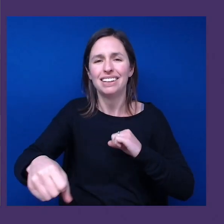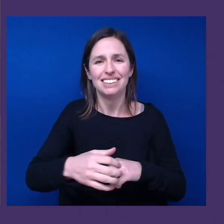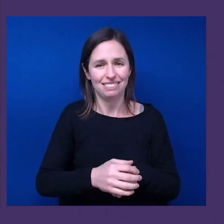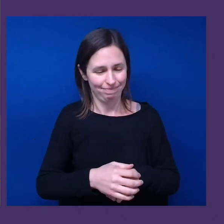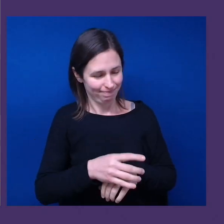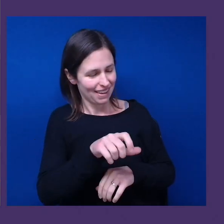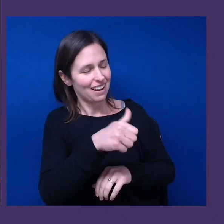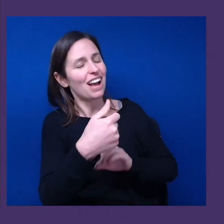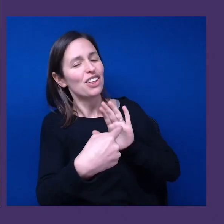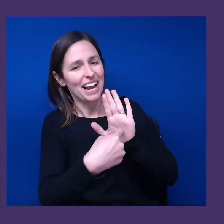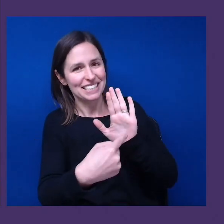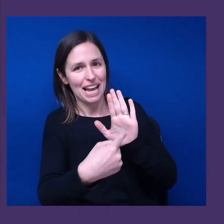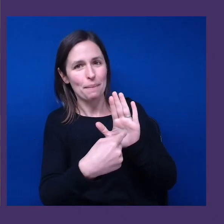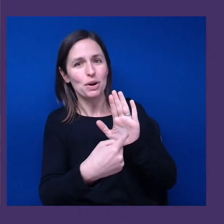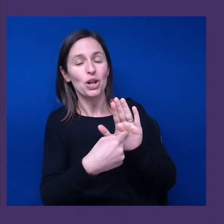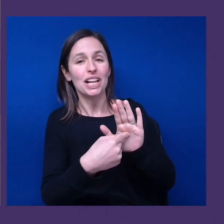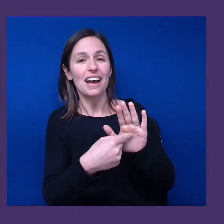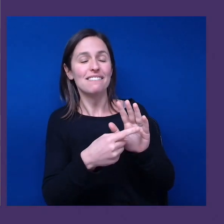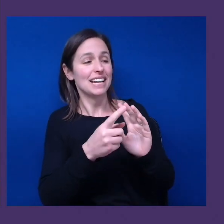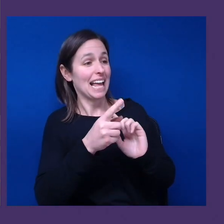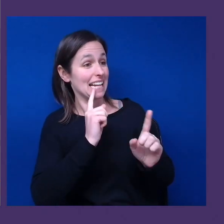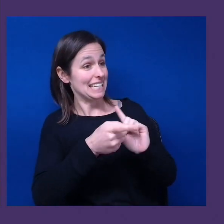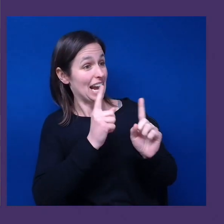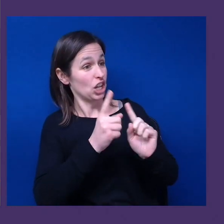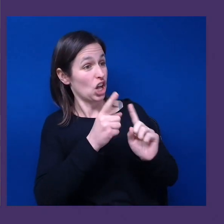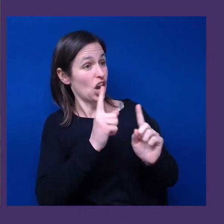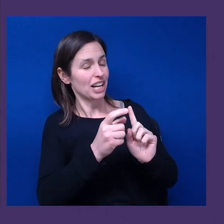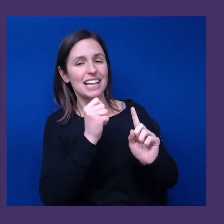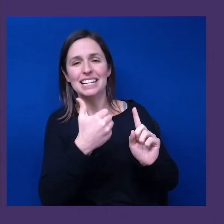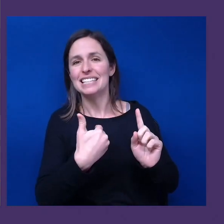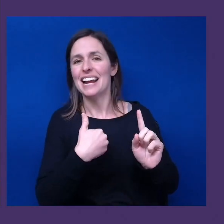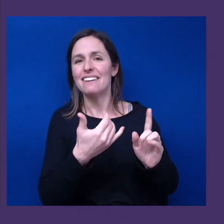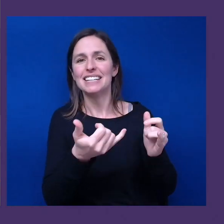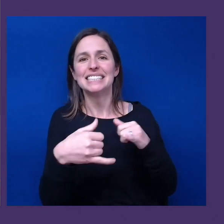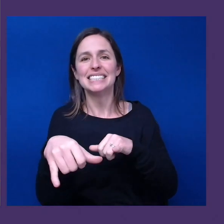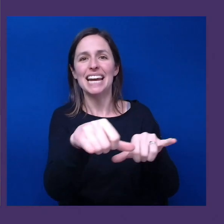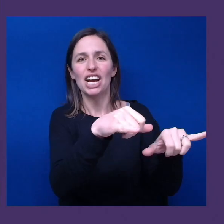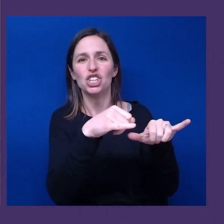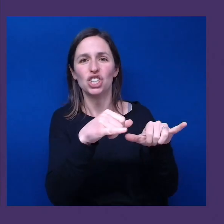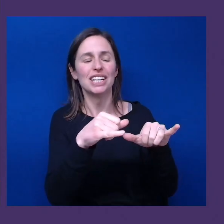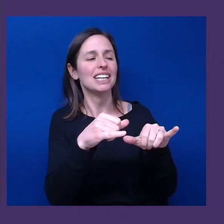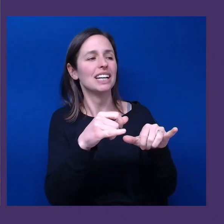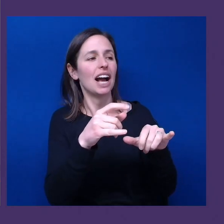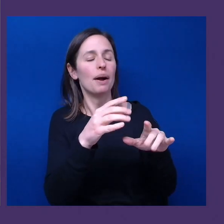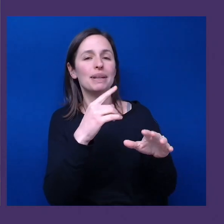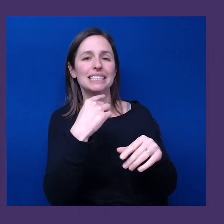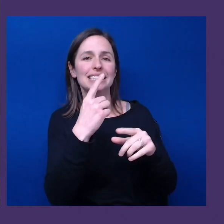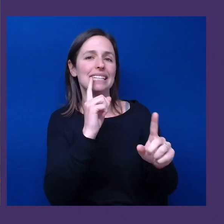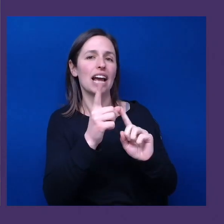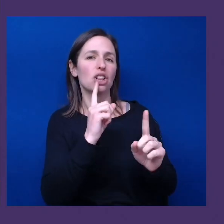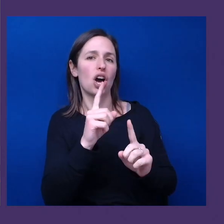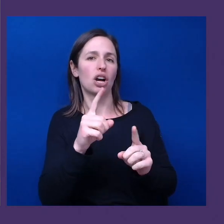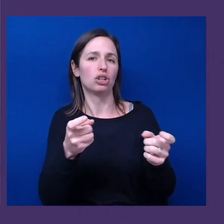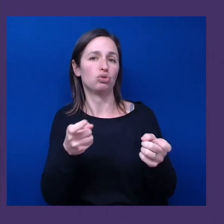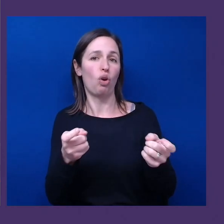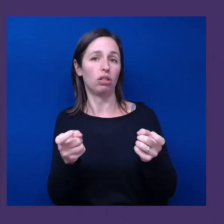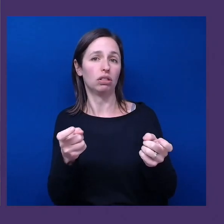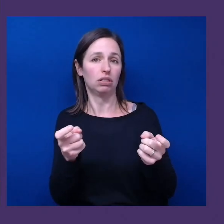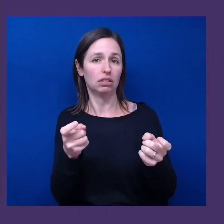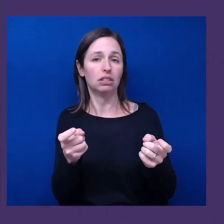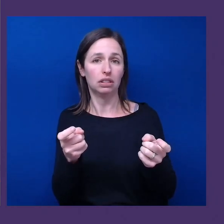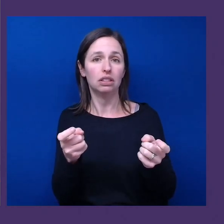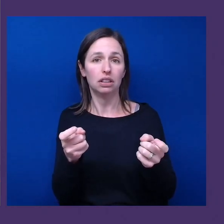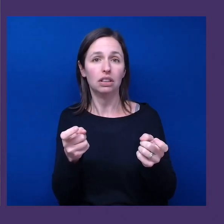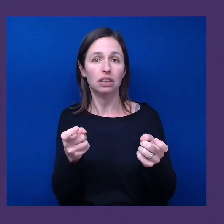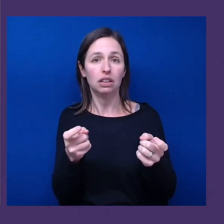have auto. They don't use a standard dialogue control. So what you have is, when you come upon this